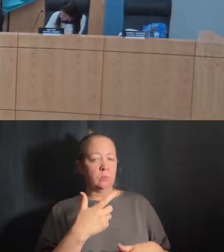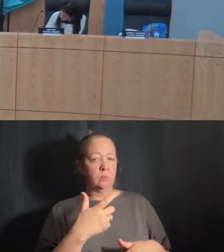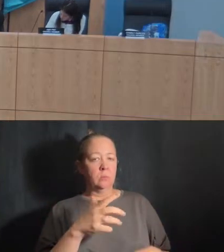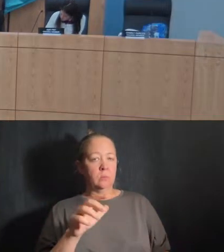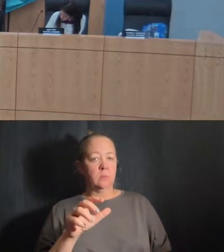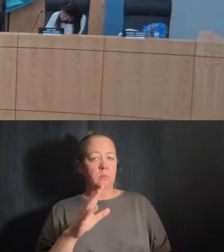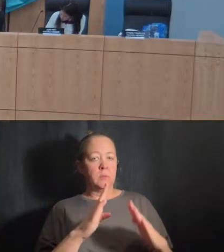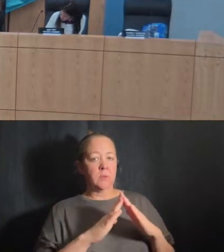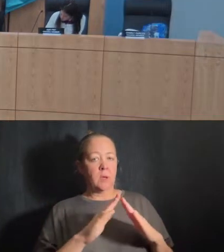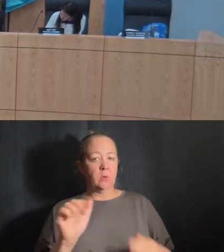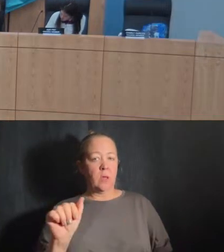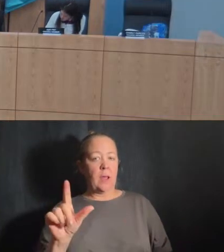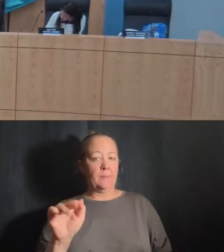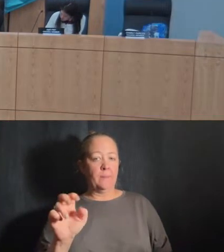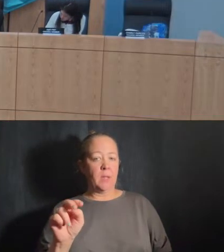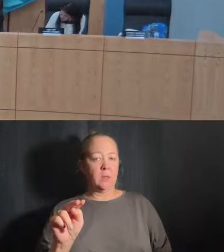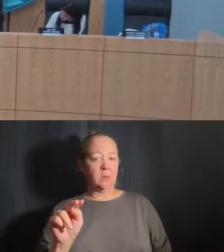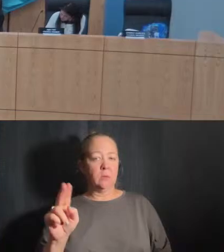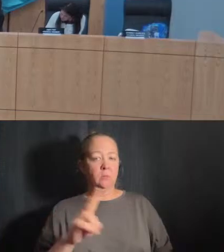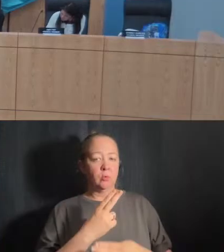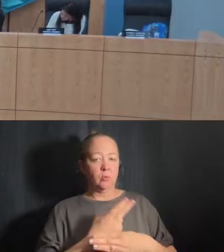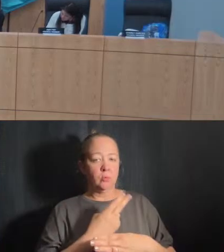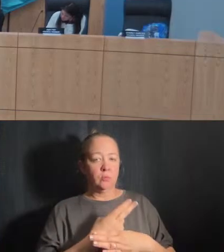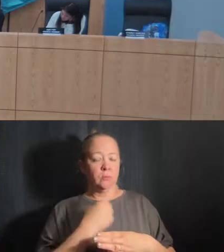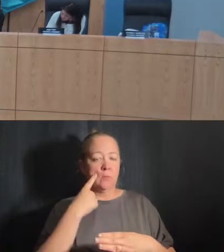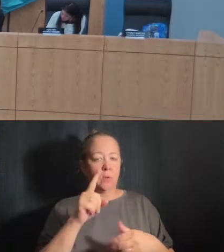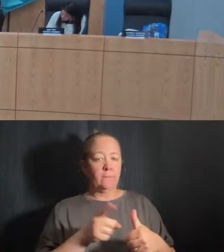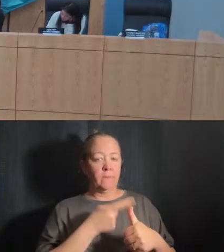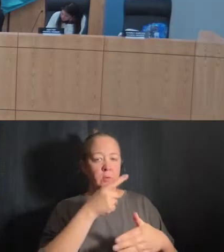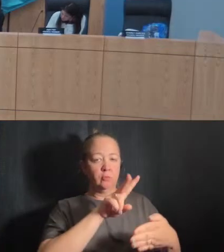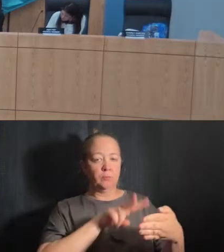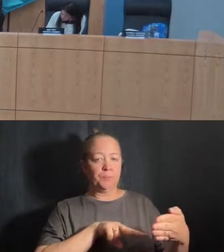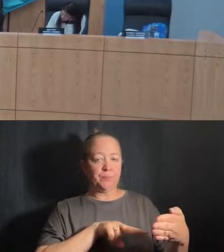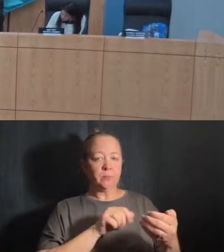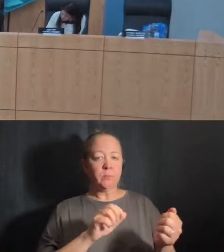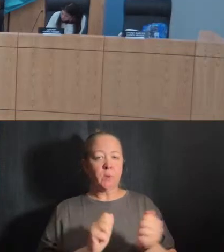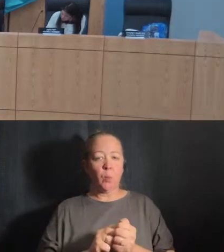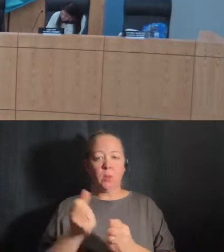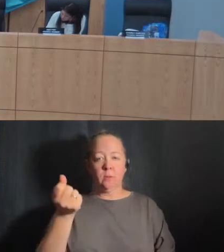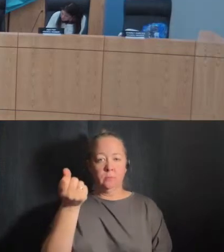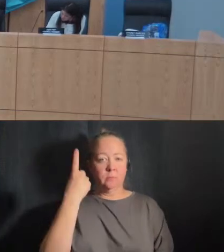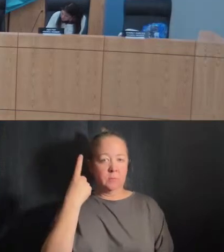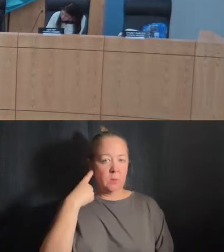reader, with the understanding that we can